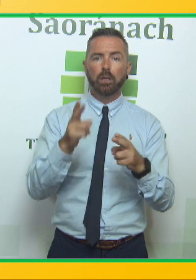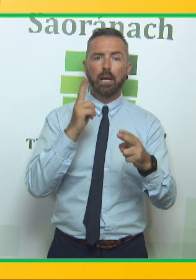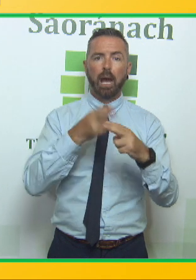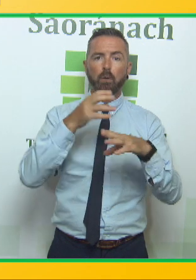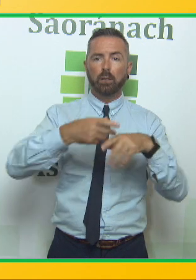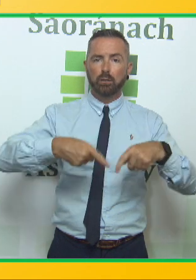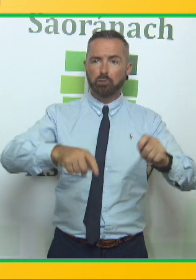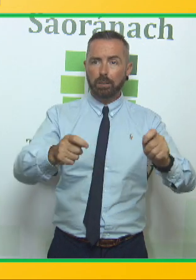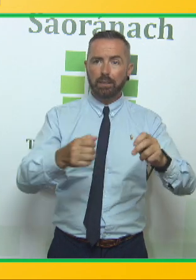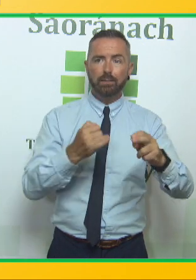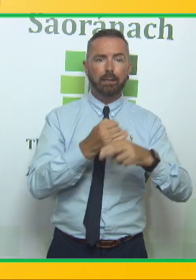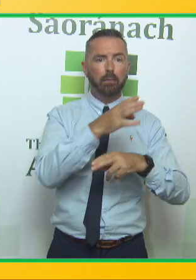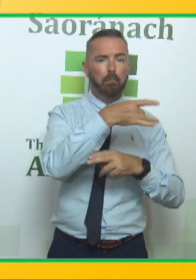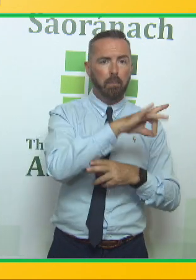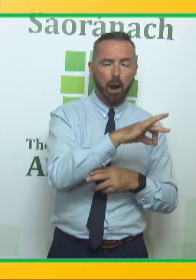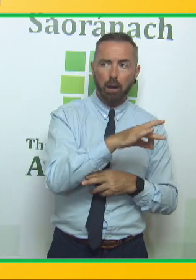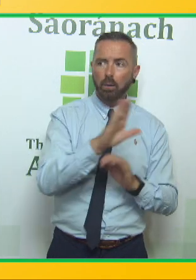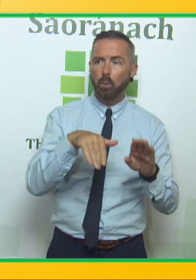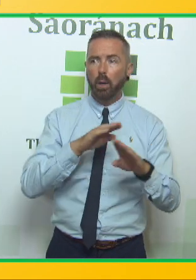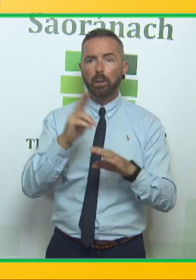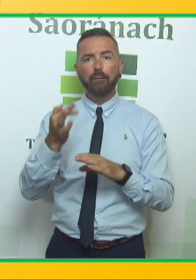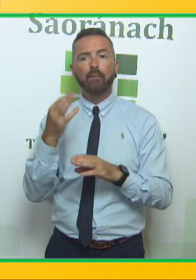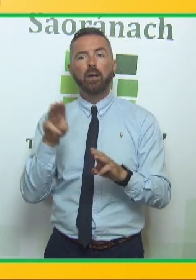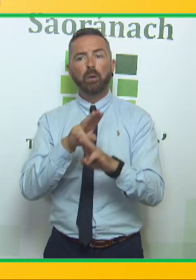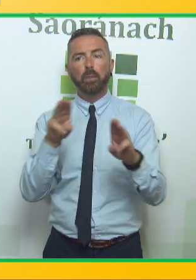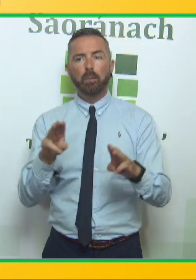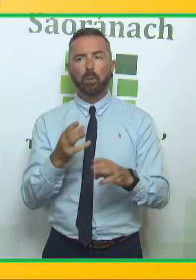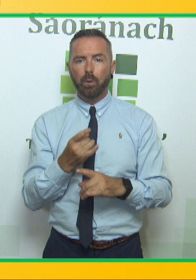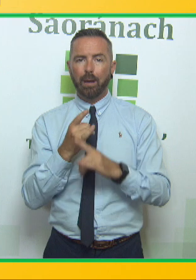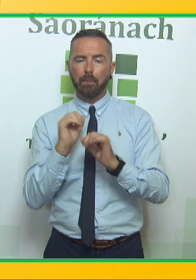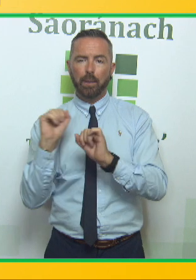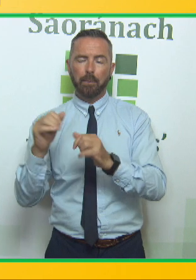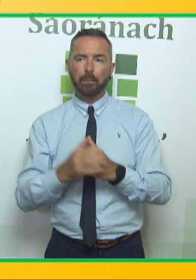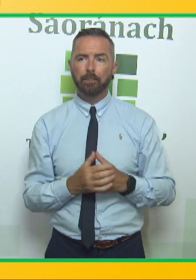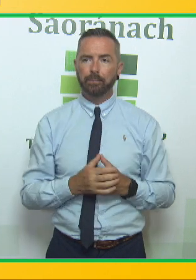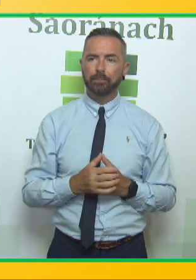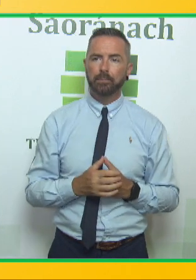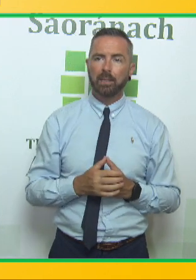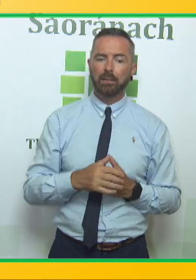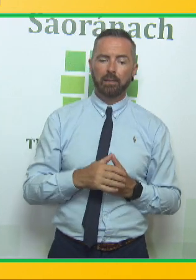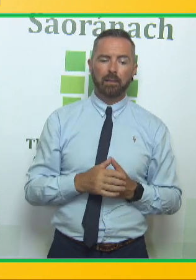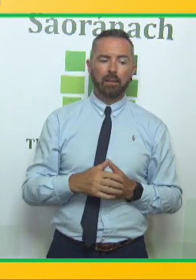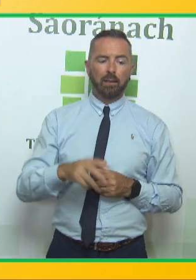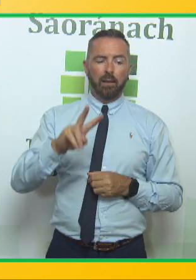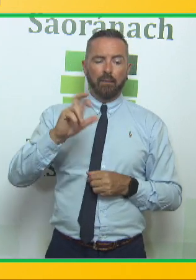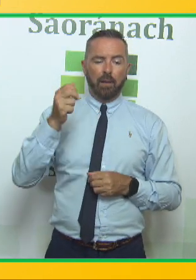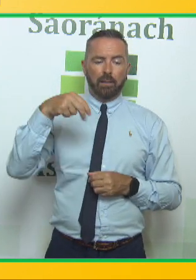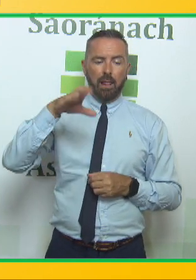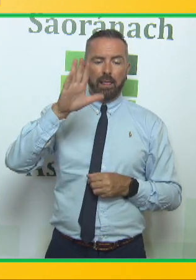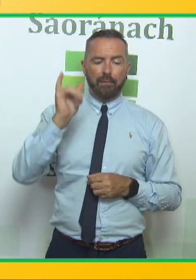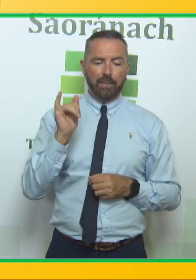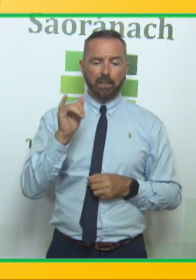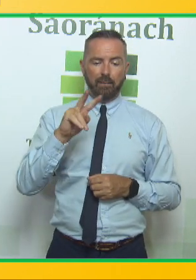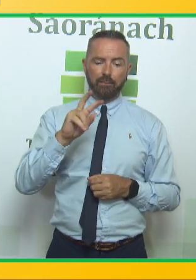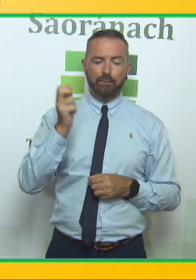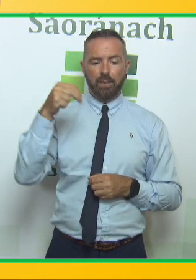and into squats, and we go where people are and we find them and we help them. The Van Liffey outreach mobile unit, we fondly call